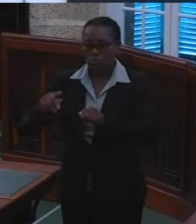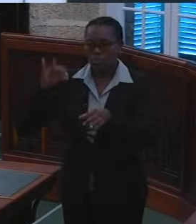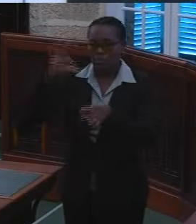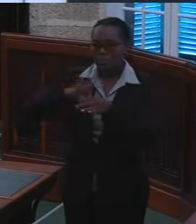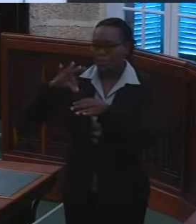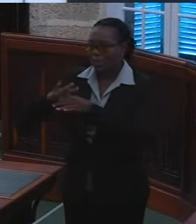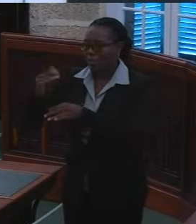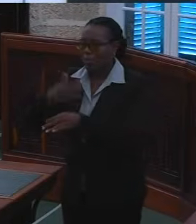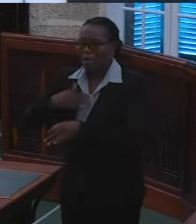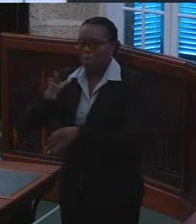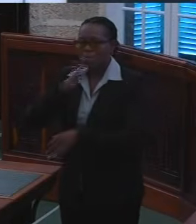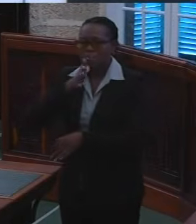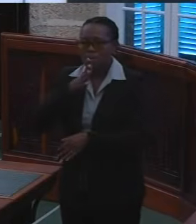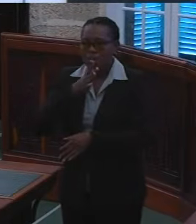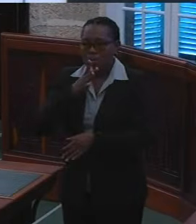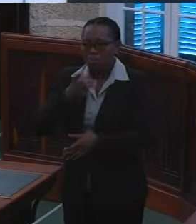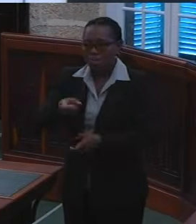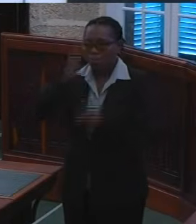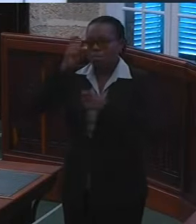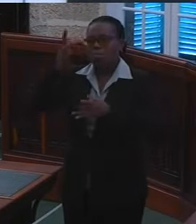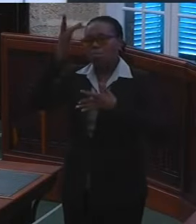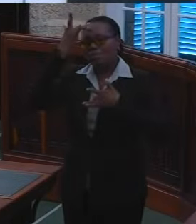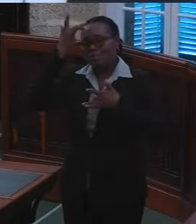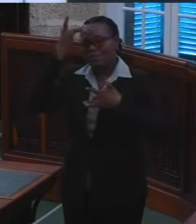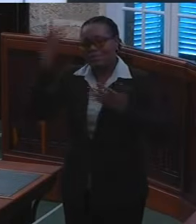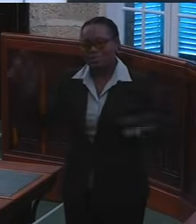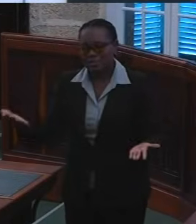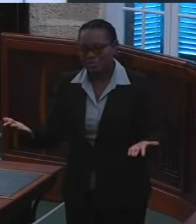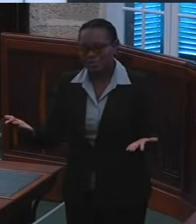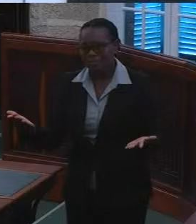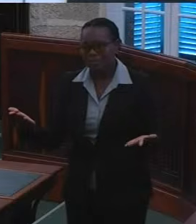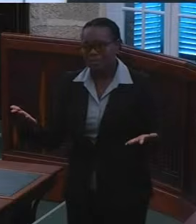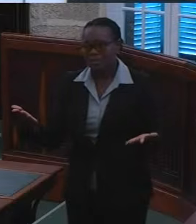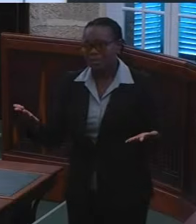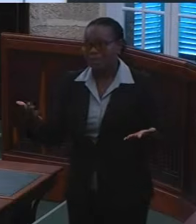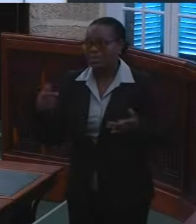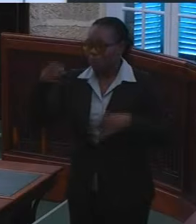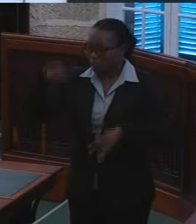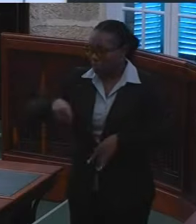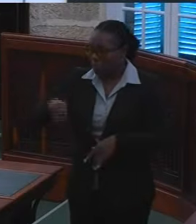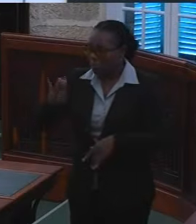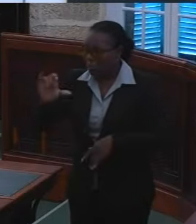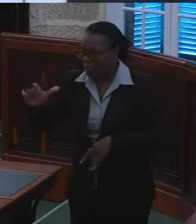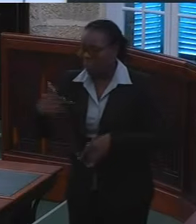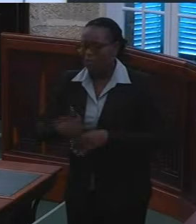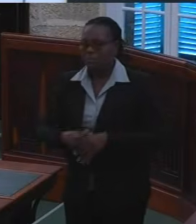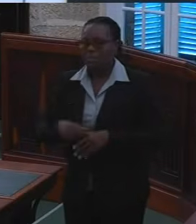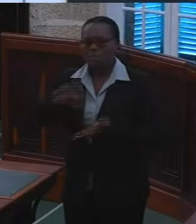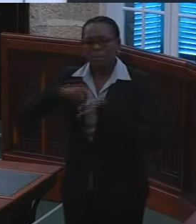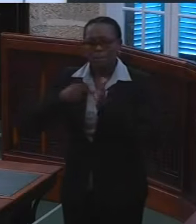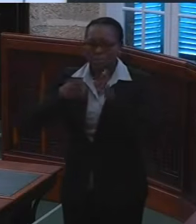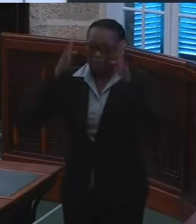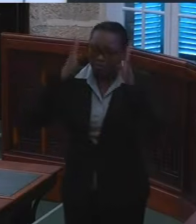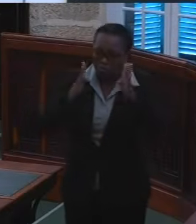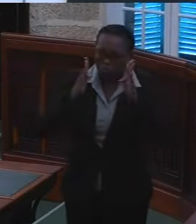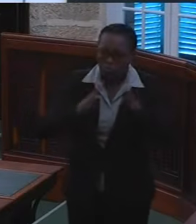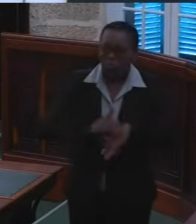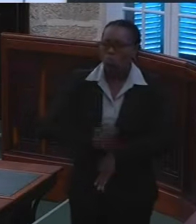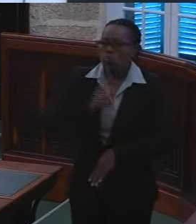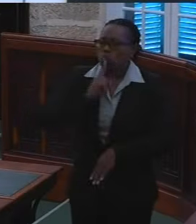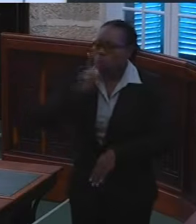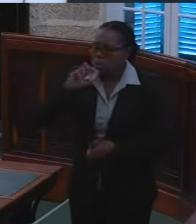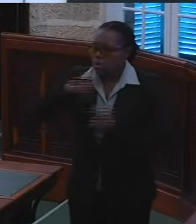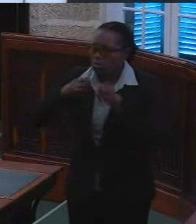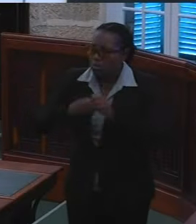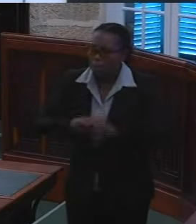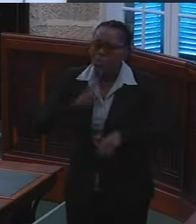So this is a real bill meant to address real problems for real people. And